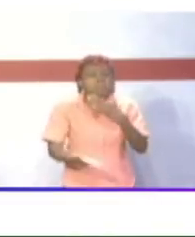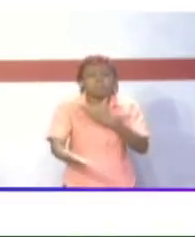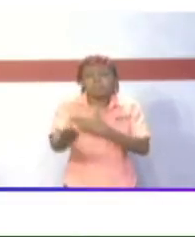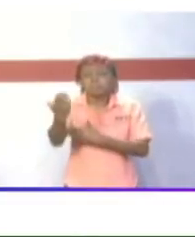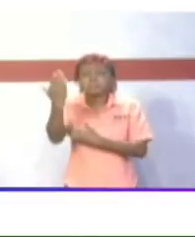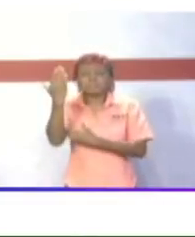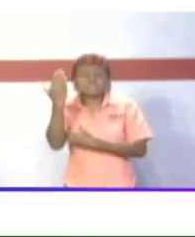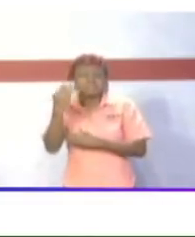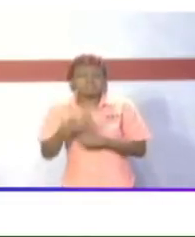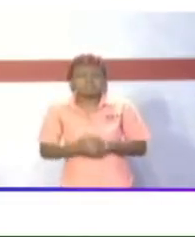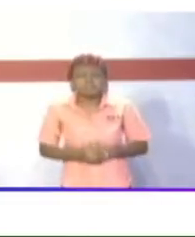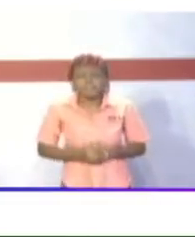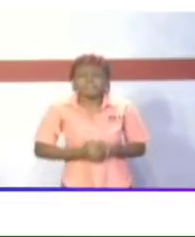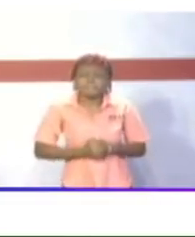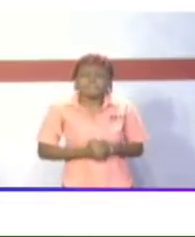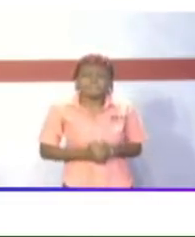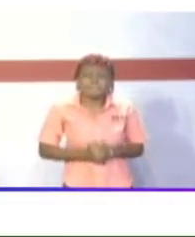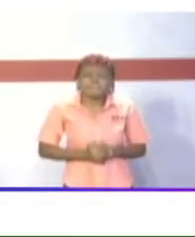I